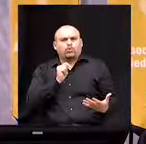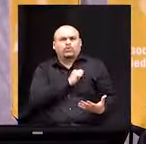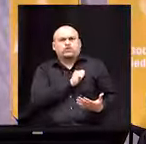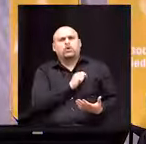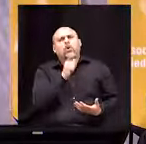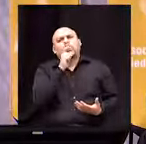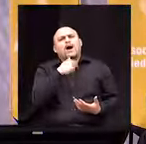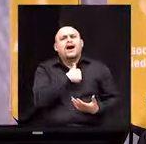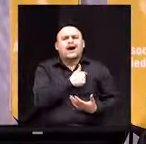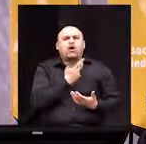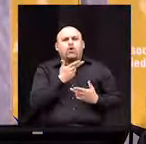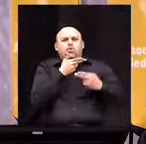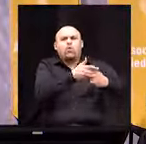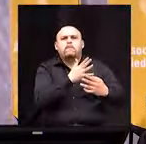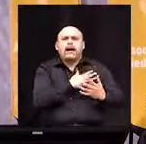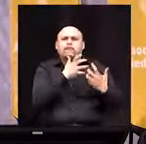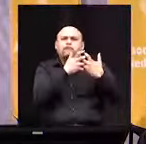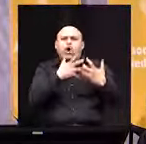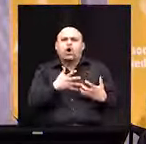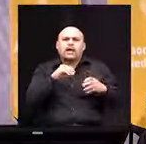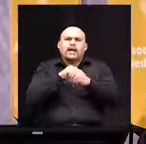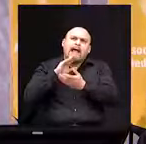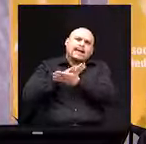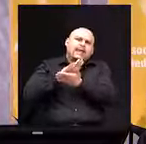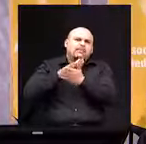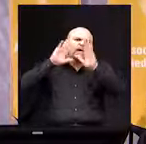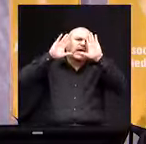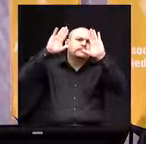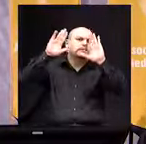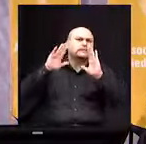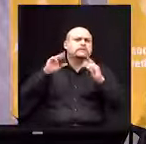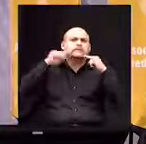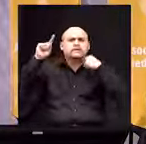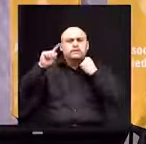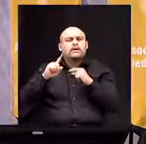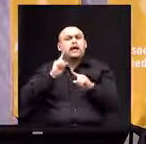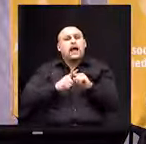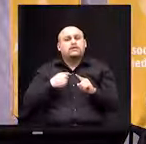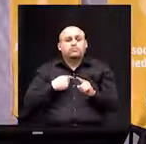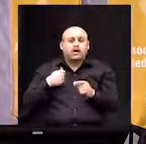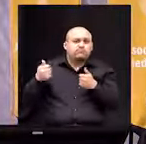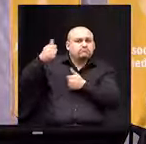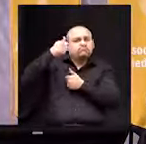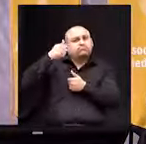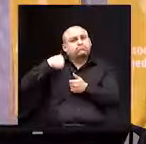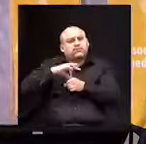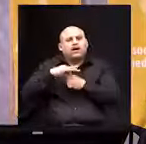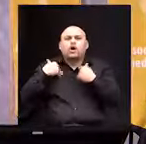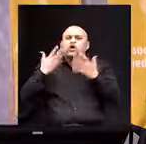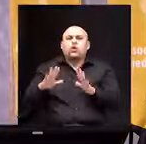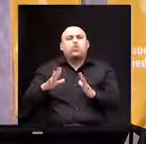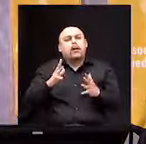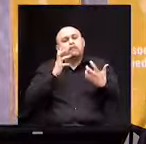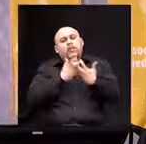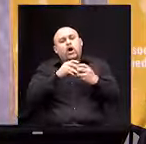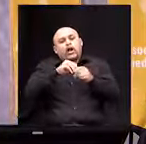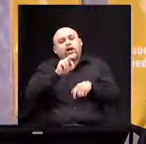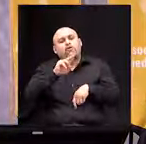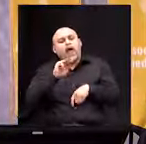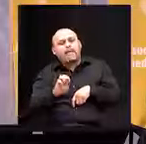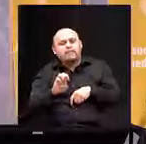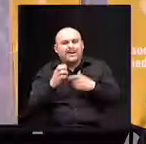who I call my partners in academic excellence. As an elected official, you do not want to be a partner in crime.